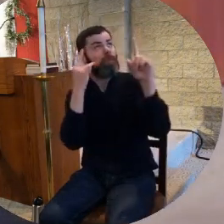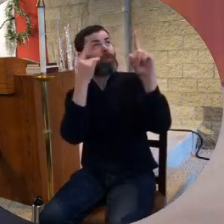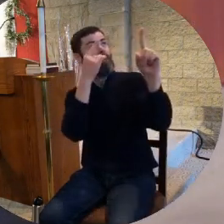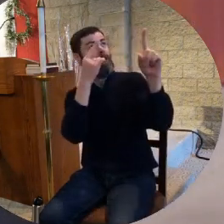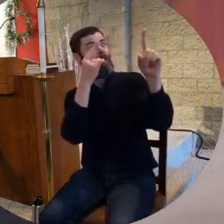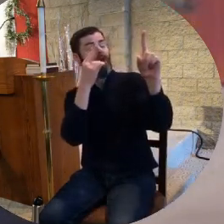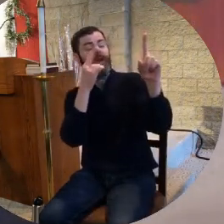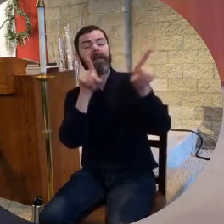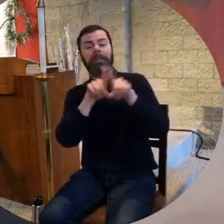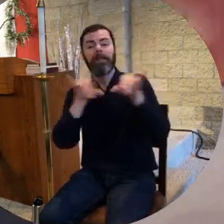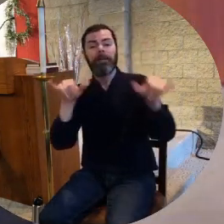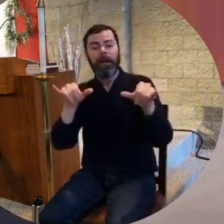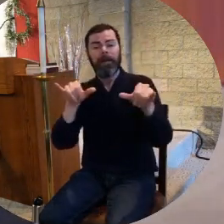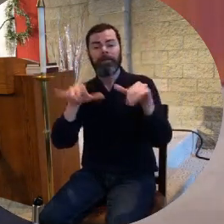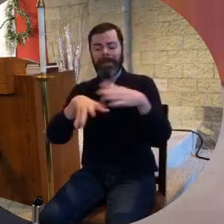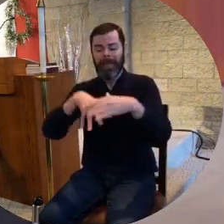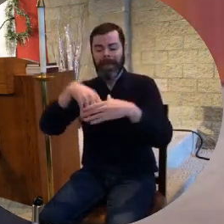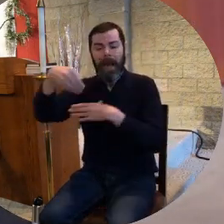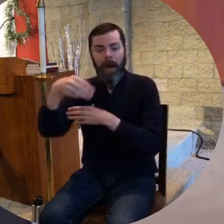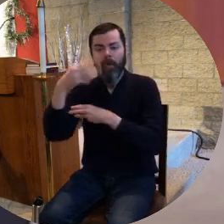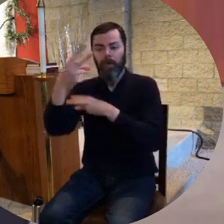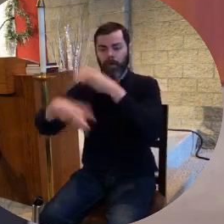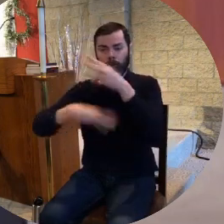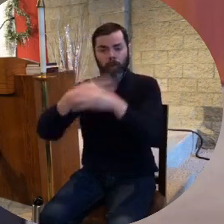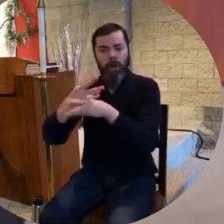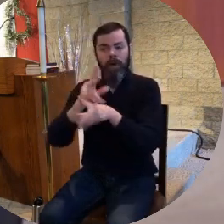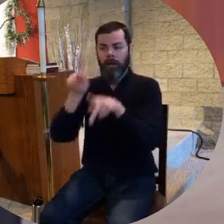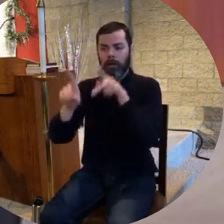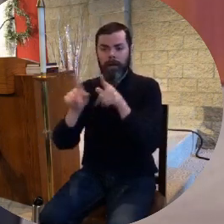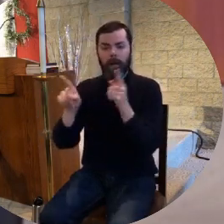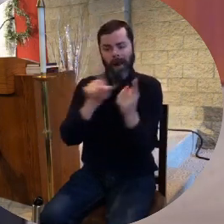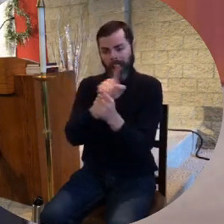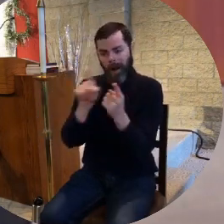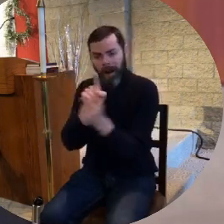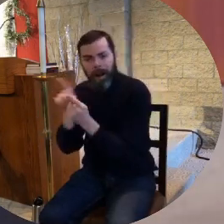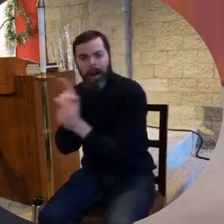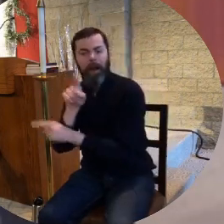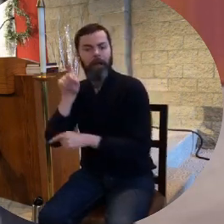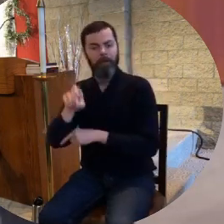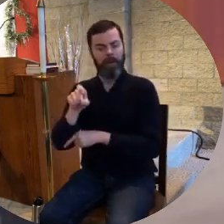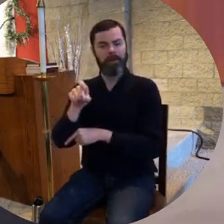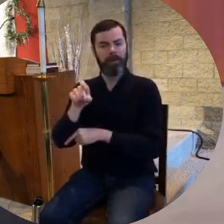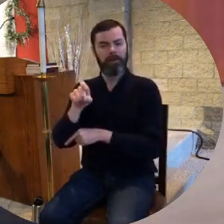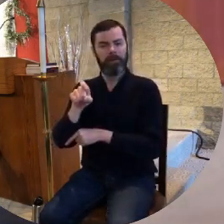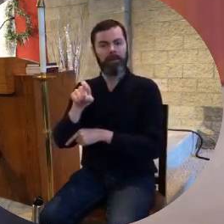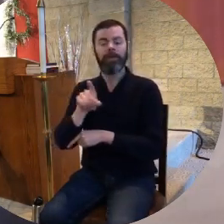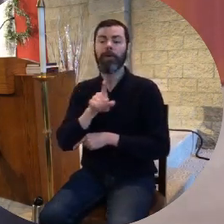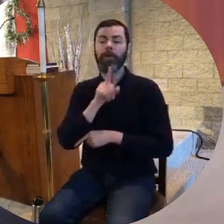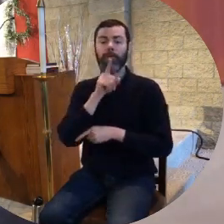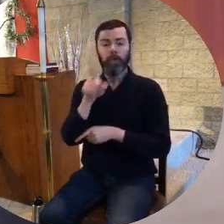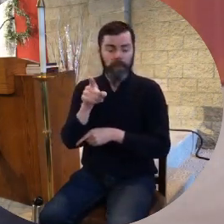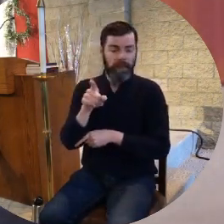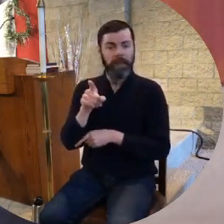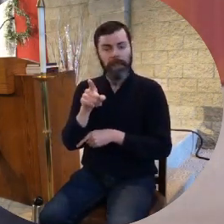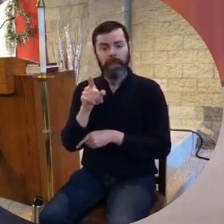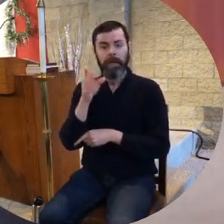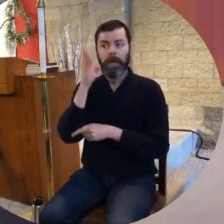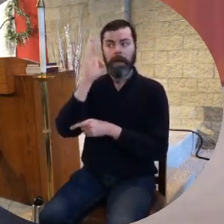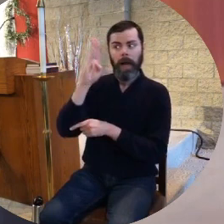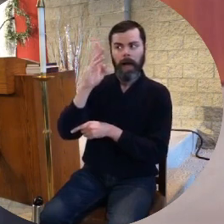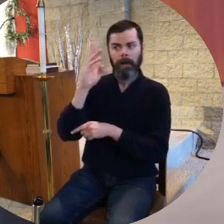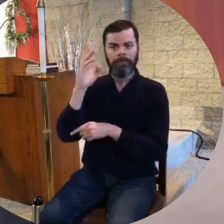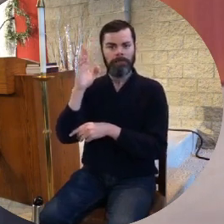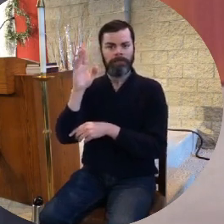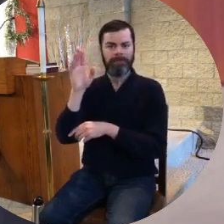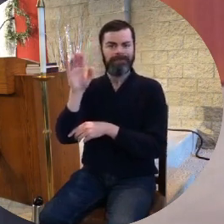interact with the world. We have to interact with the world, and that's how the universe, there's many different names for God, right? And